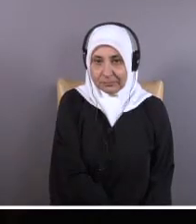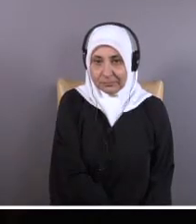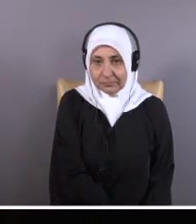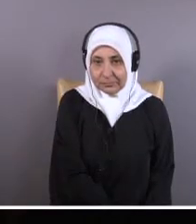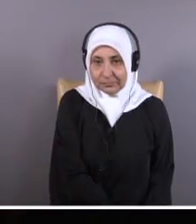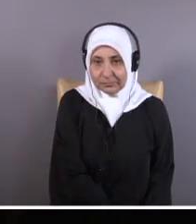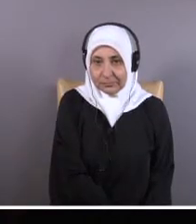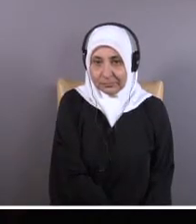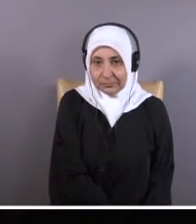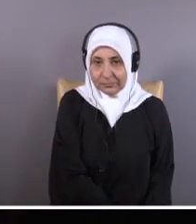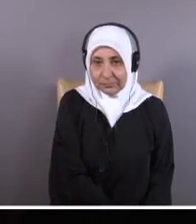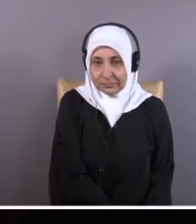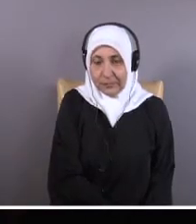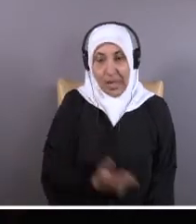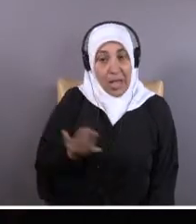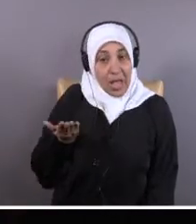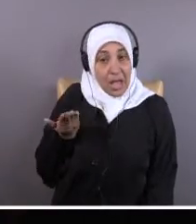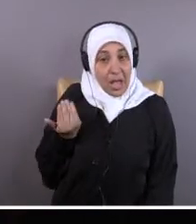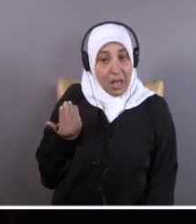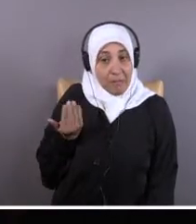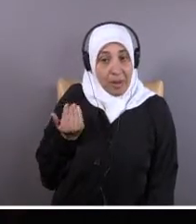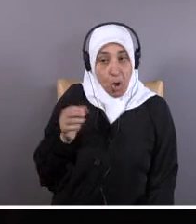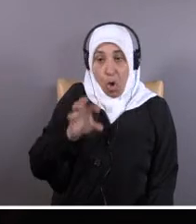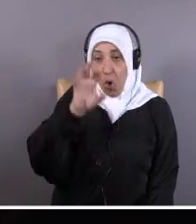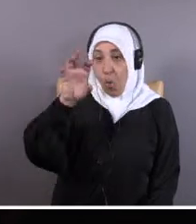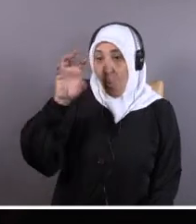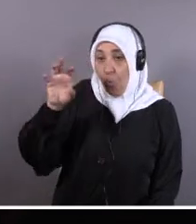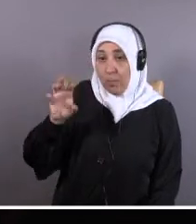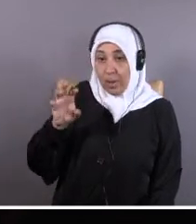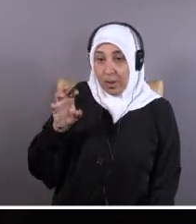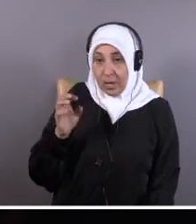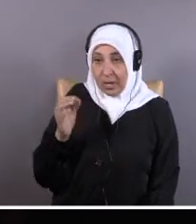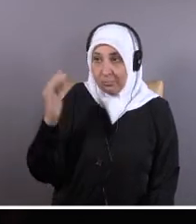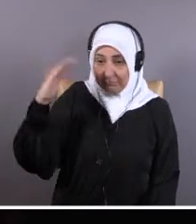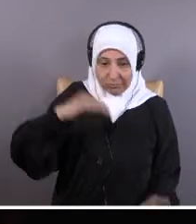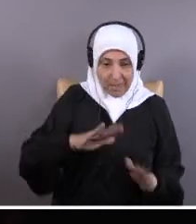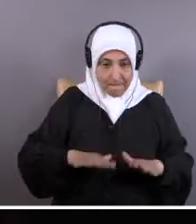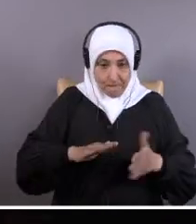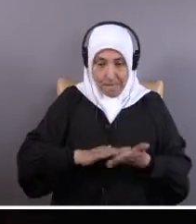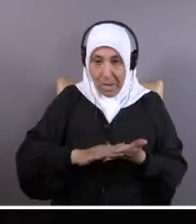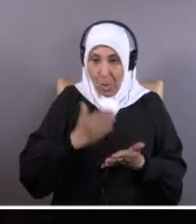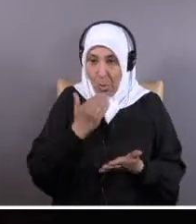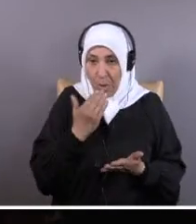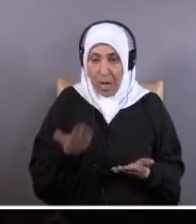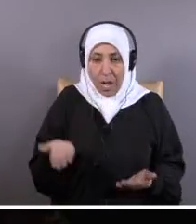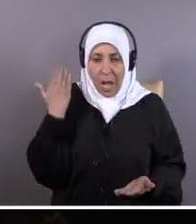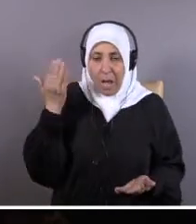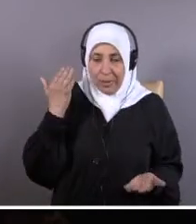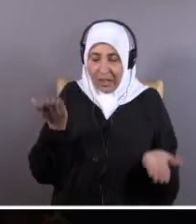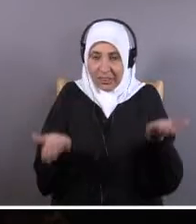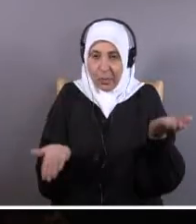Before the Europeans came to our world, we had balance.